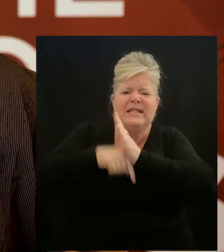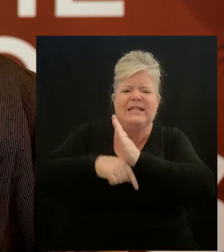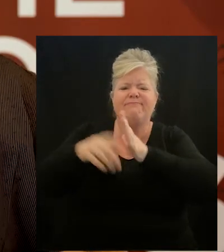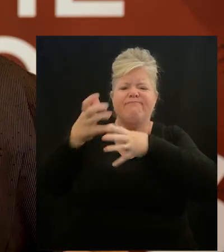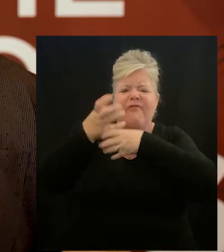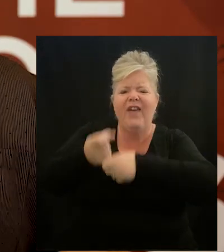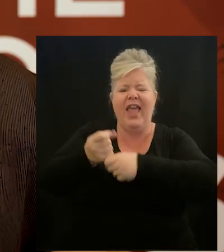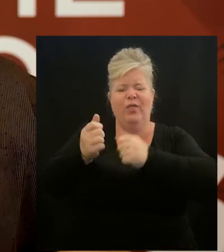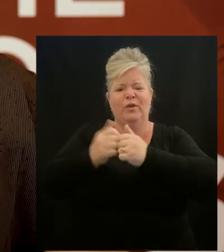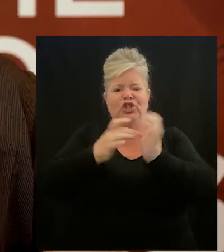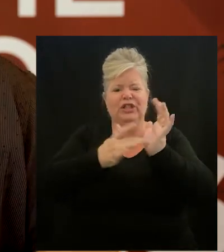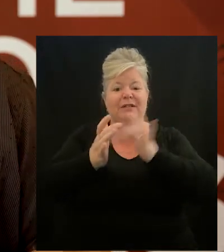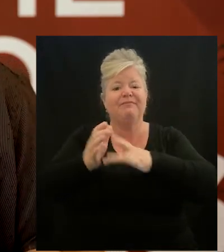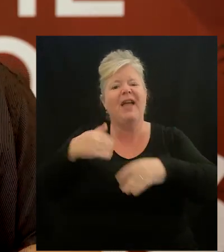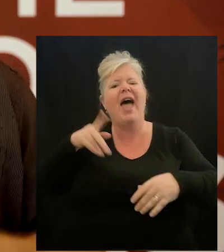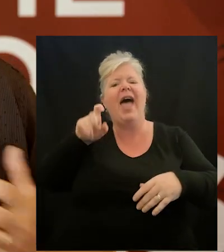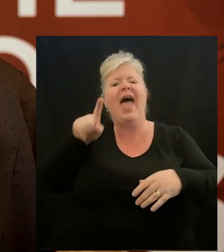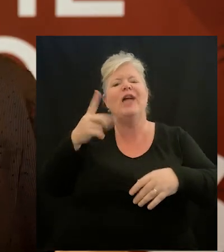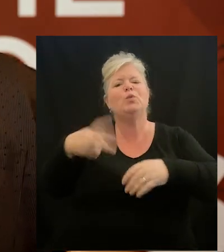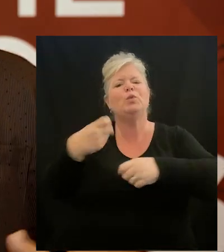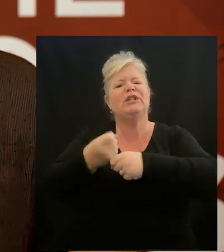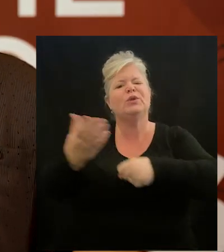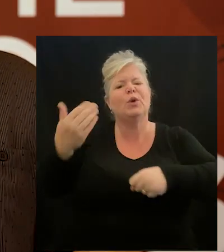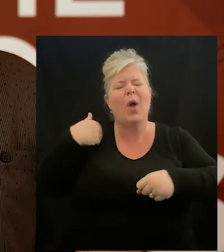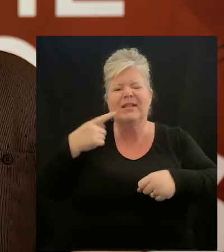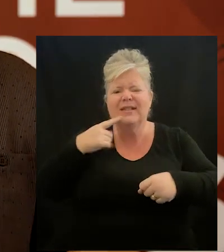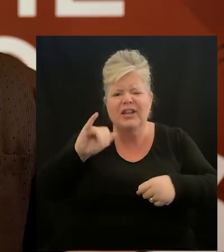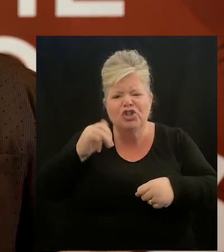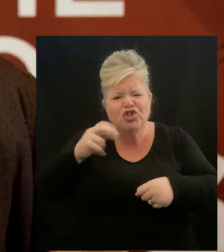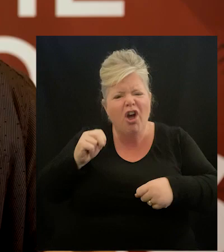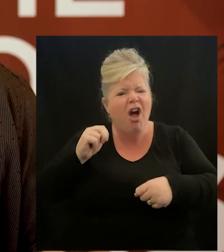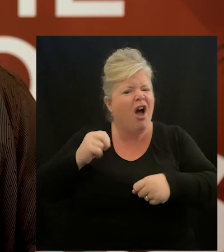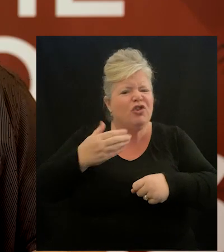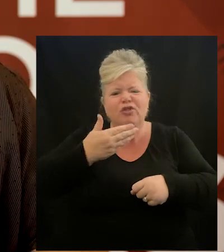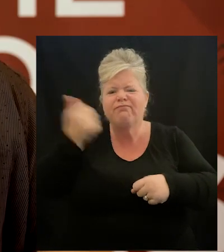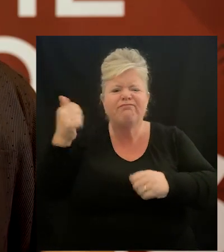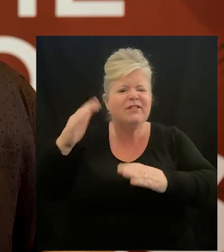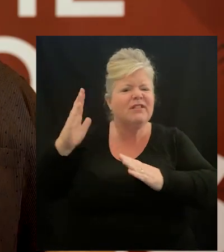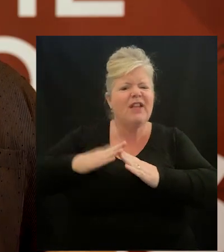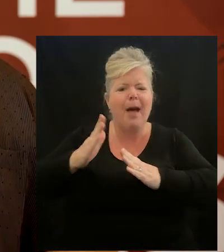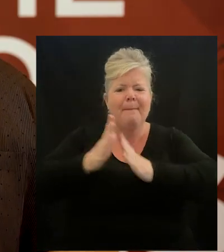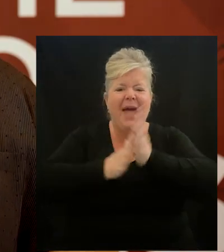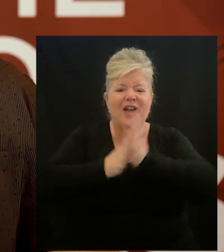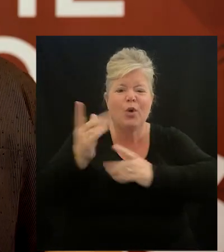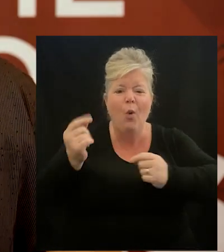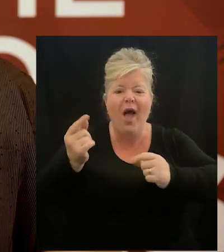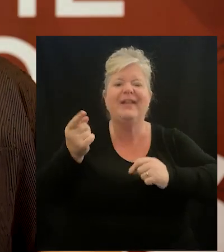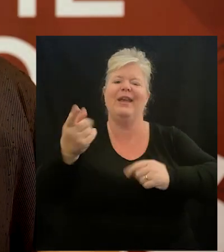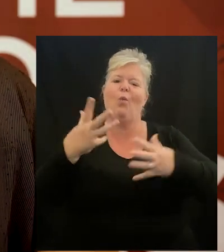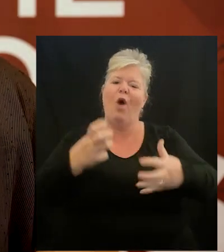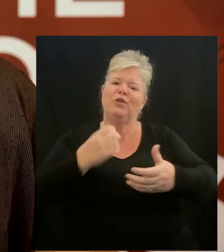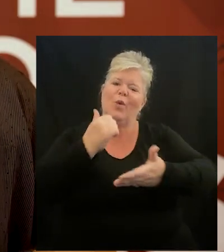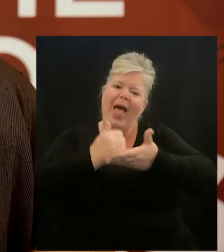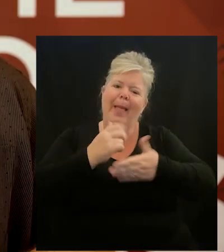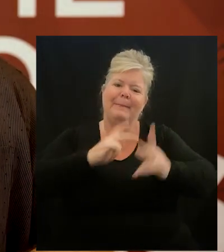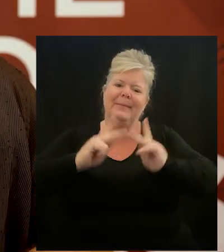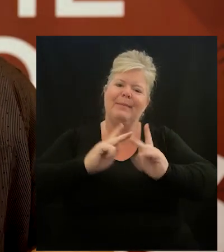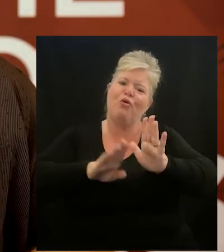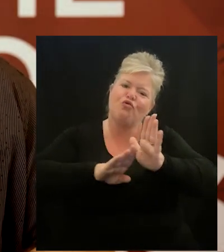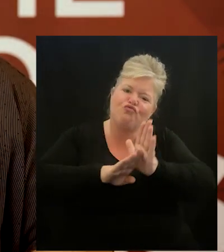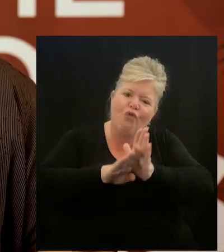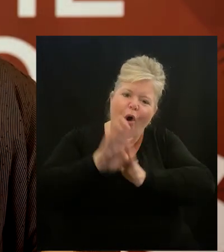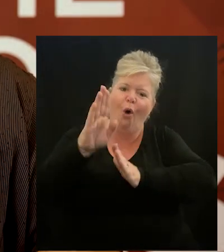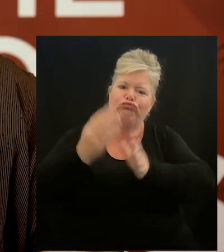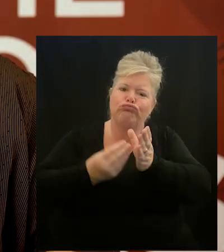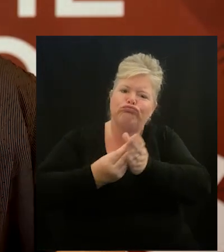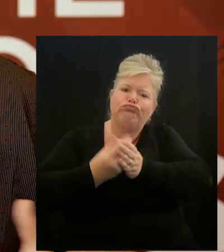our faith. I asked him about 2 years ago. I said, John, what's your greatest passion in ministry? He said, discipleship, helping people grow.